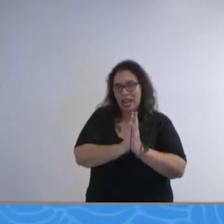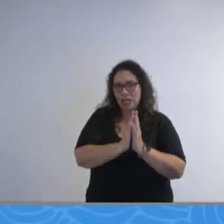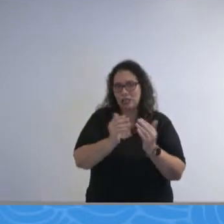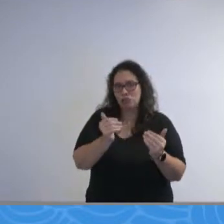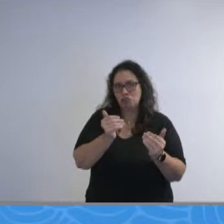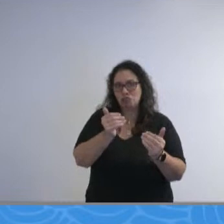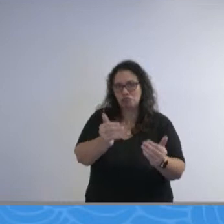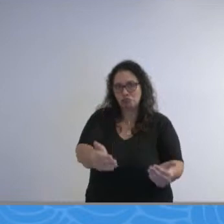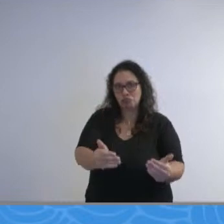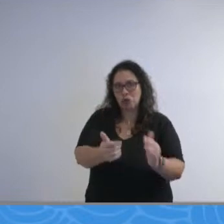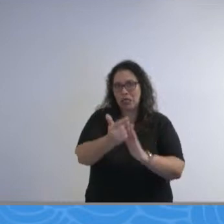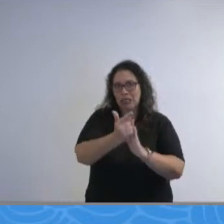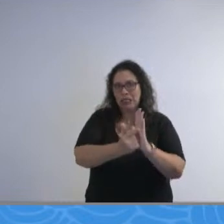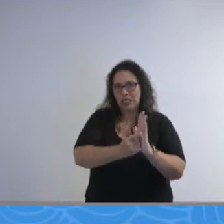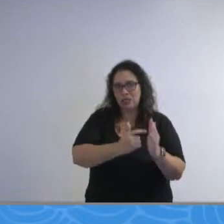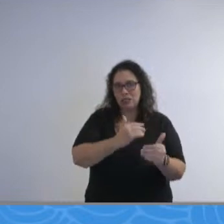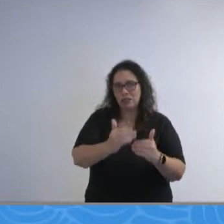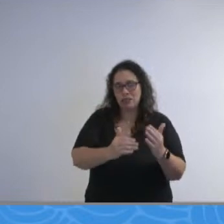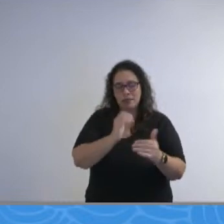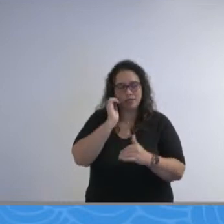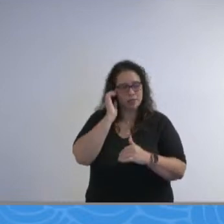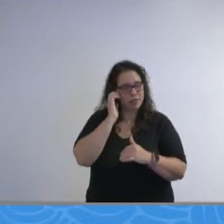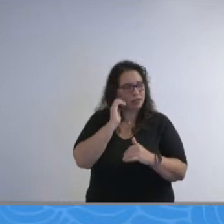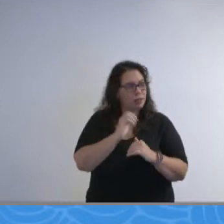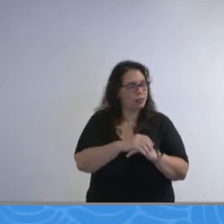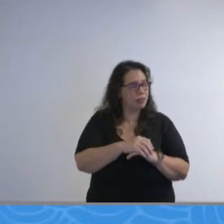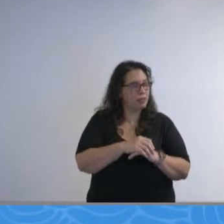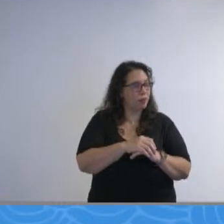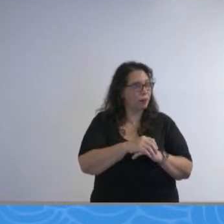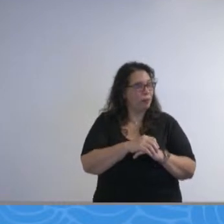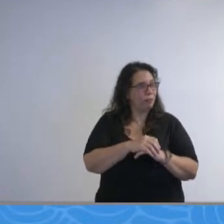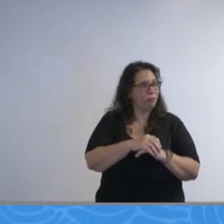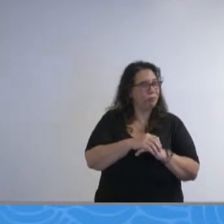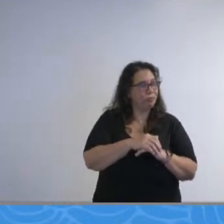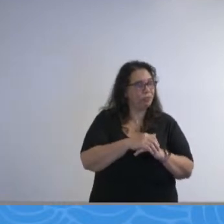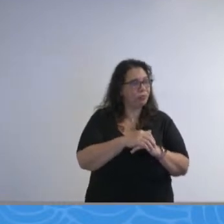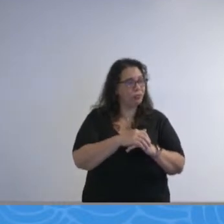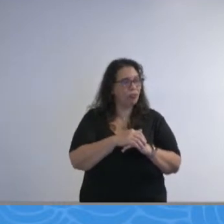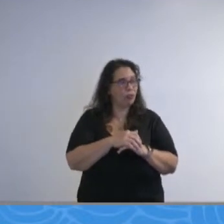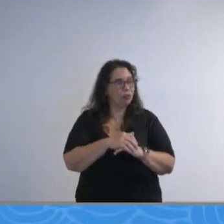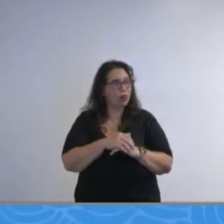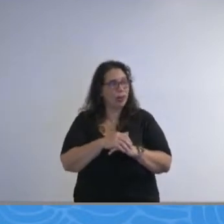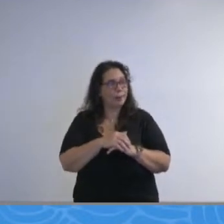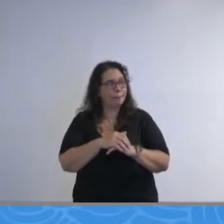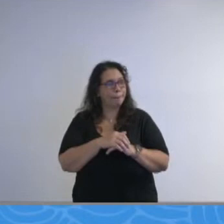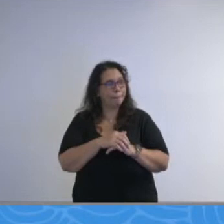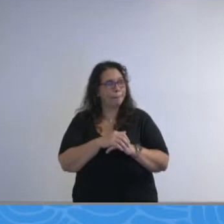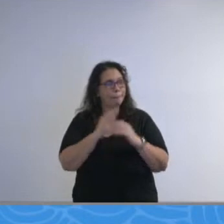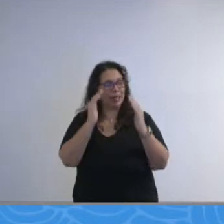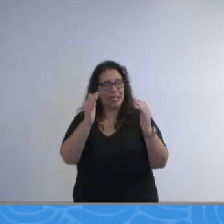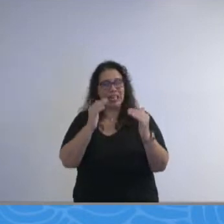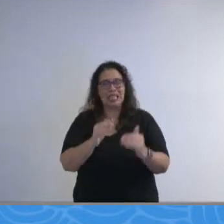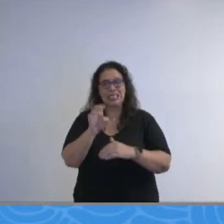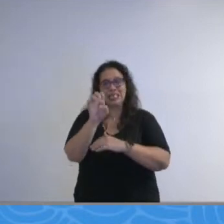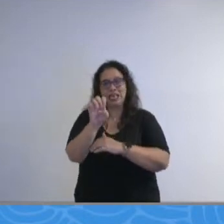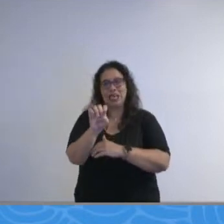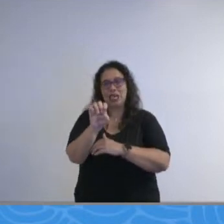ahead with the legal process. So now let's talk about ERMs.